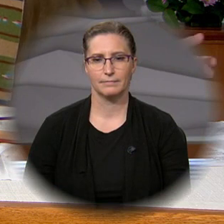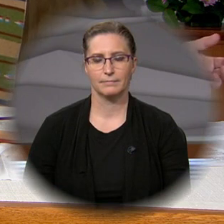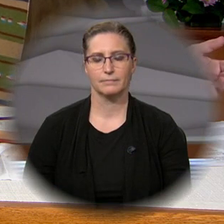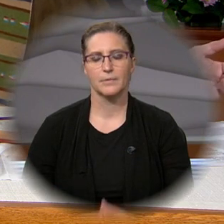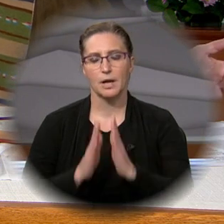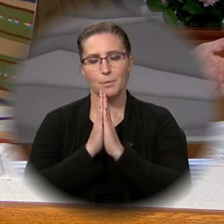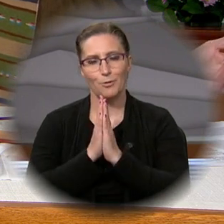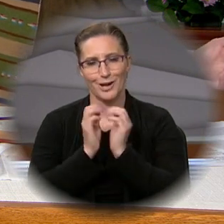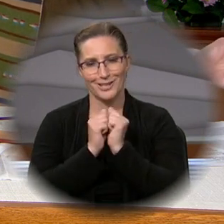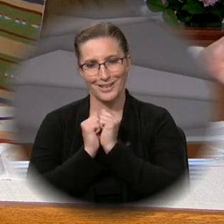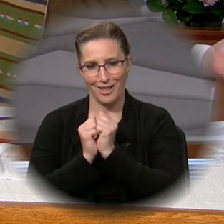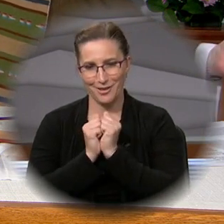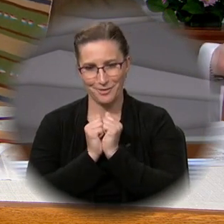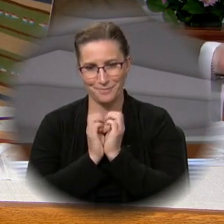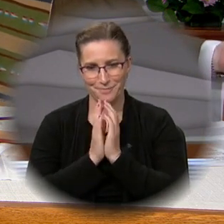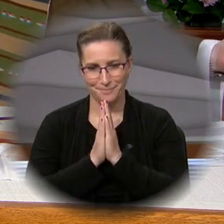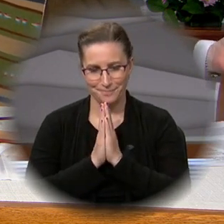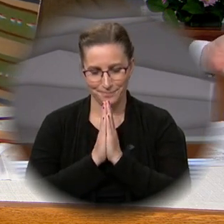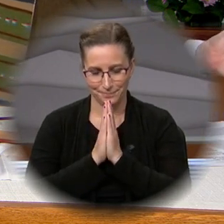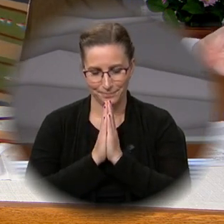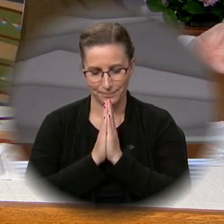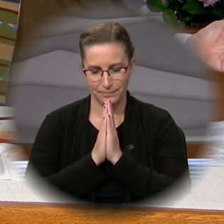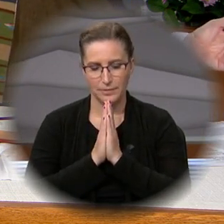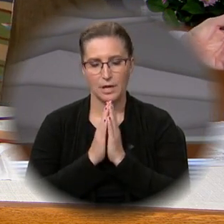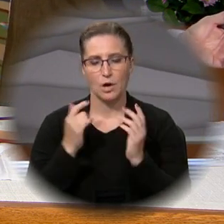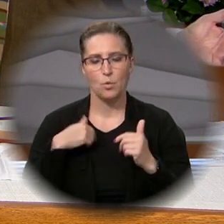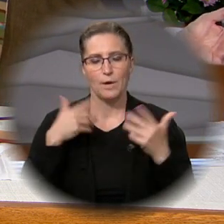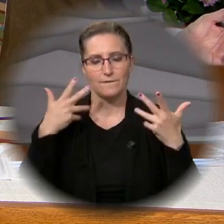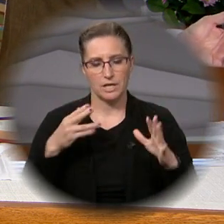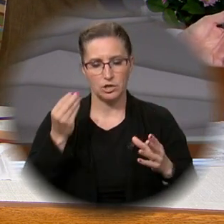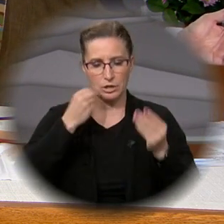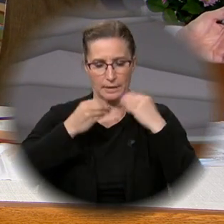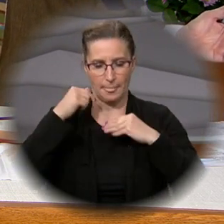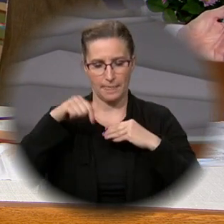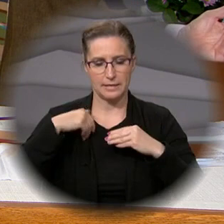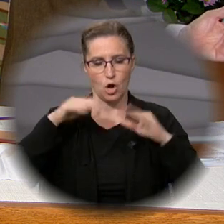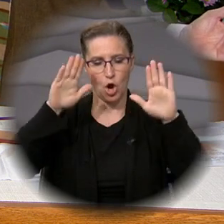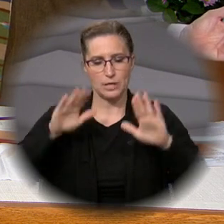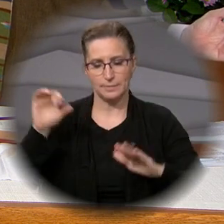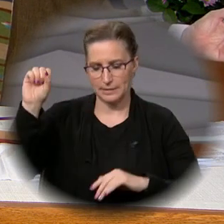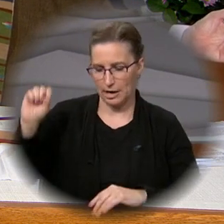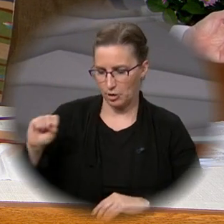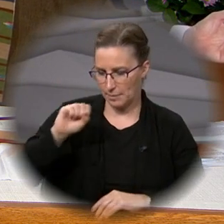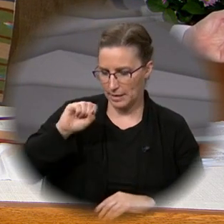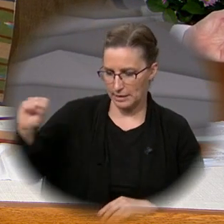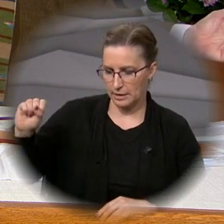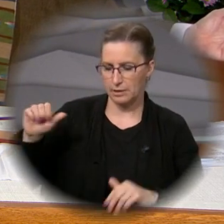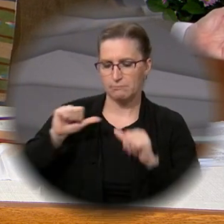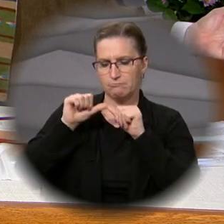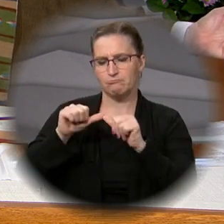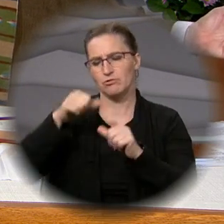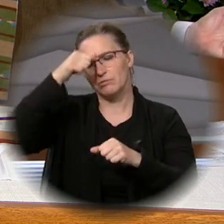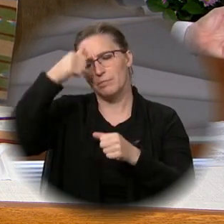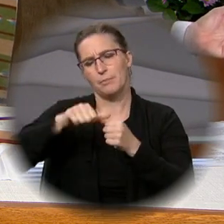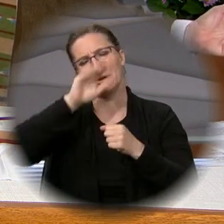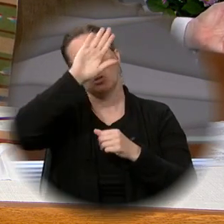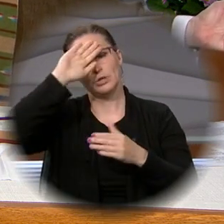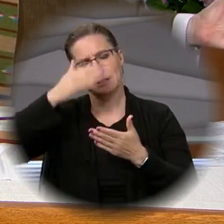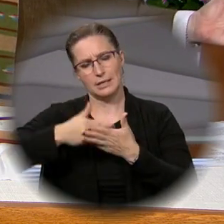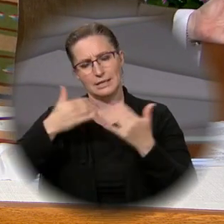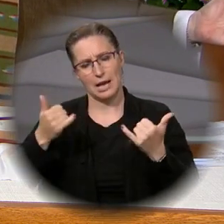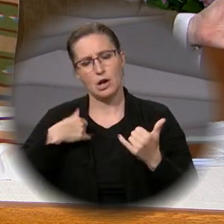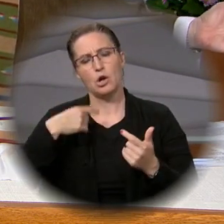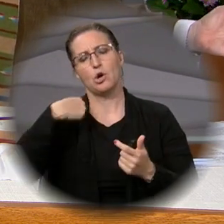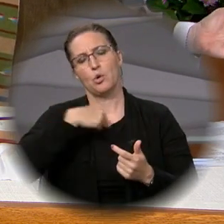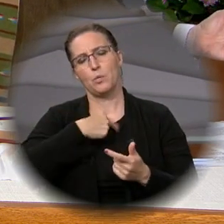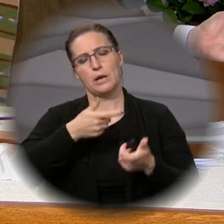Let us pray. We have consumed, O Lord, this divine sacrament, the perpetual memorial of the passion of your Son. Grant,